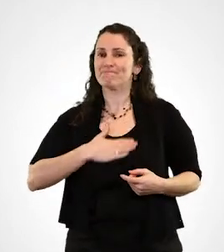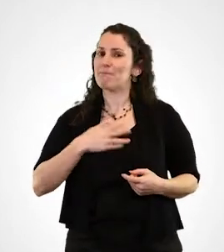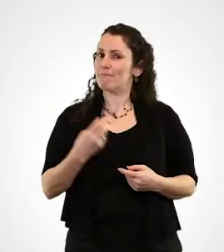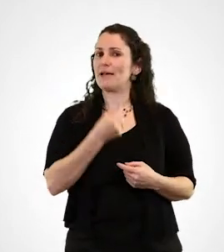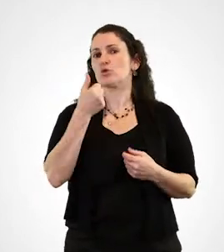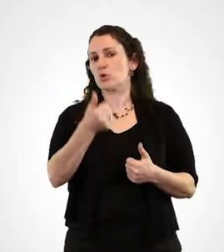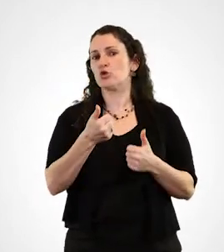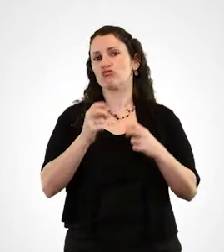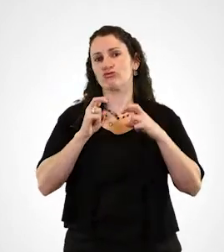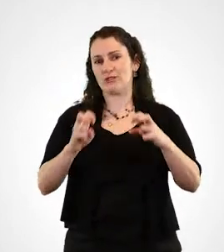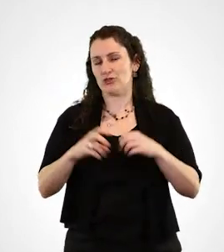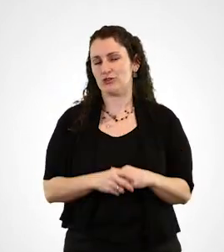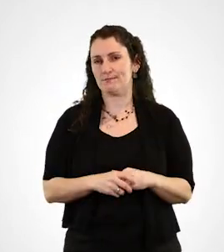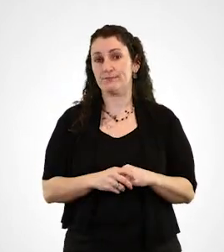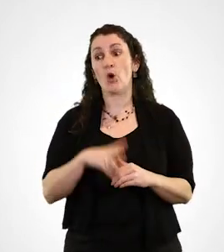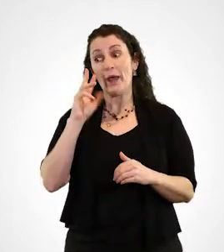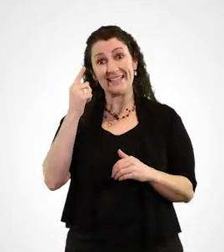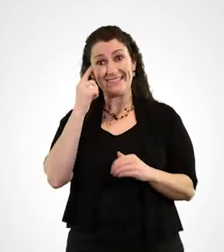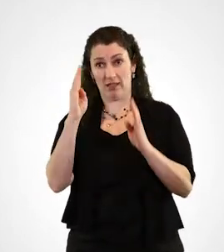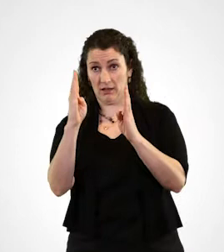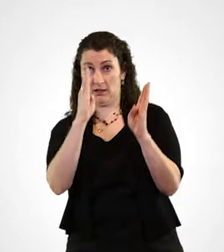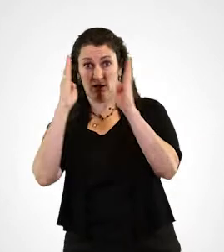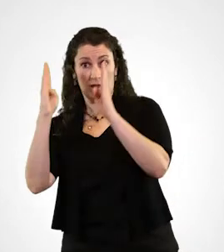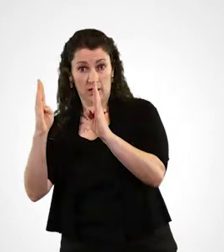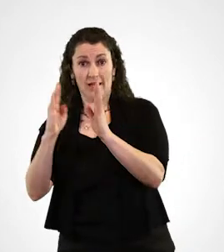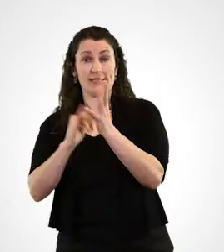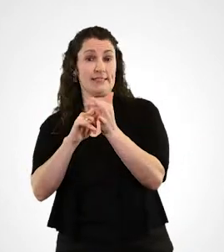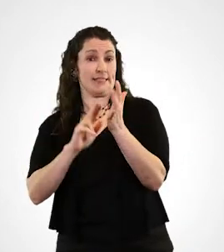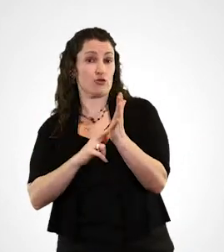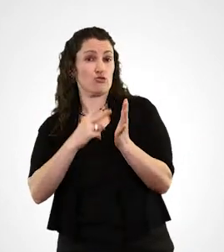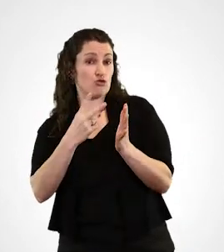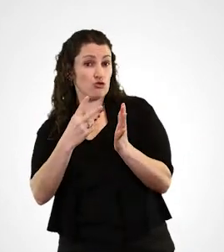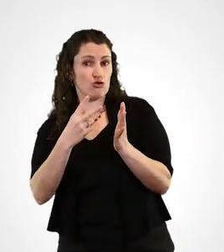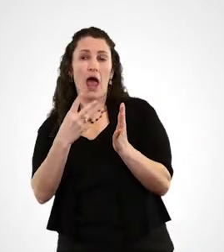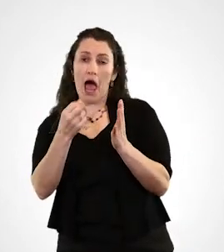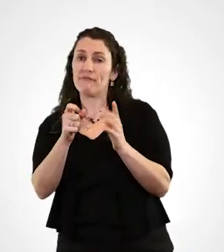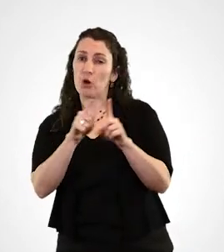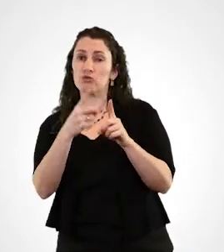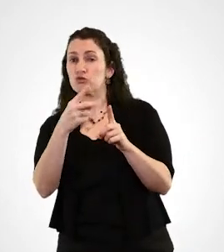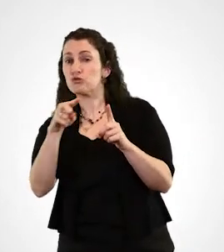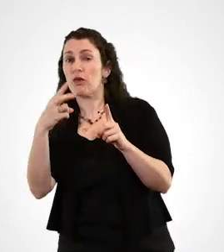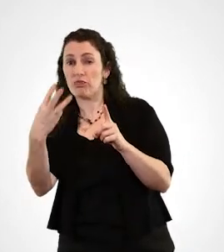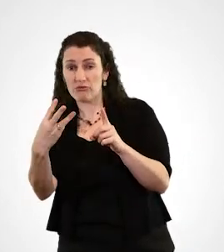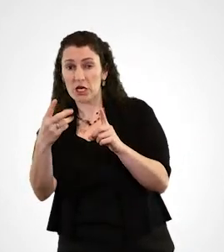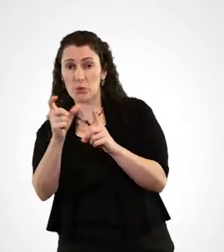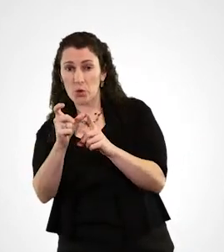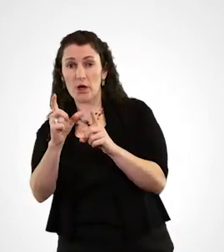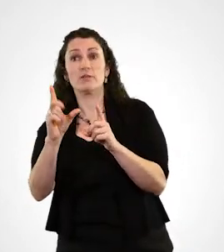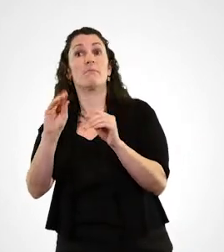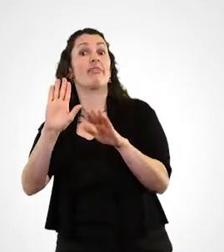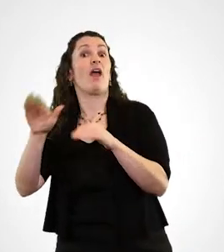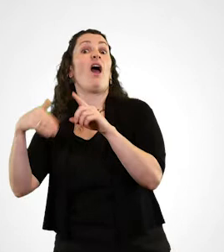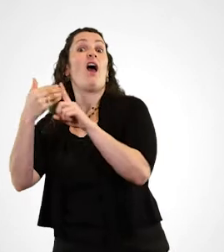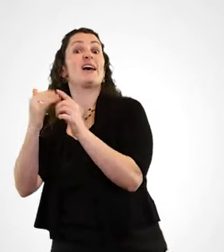in 2 sessions, they've learned about 2 to 3 words, but by session 7, they've almost all of them